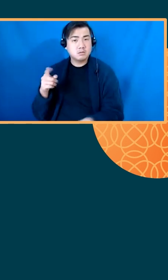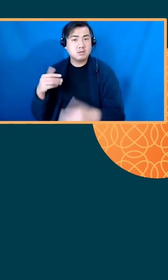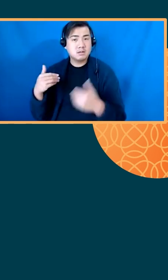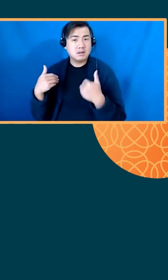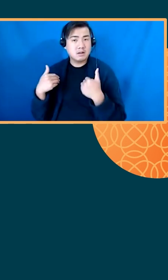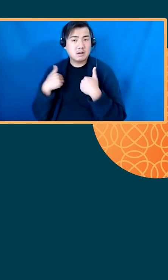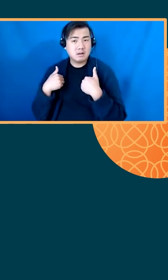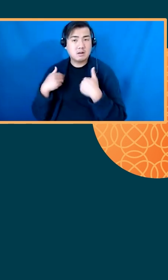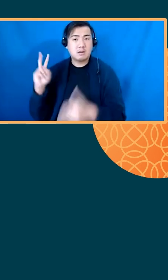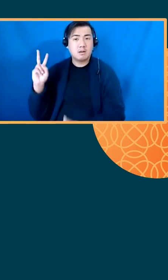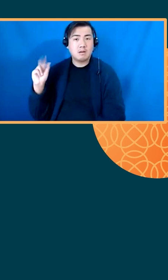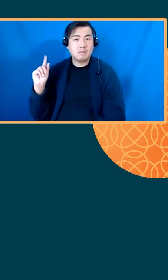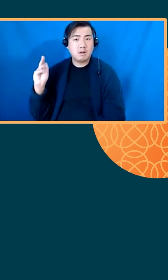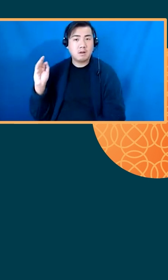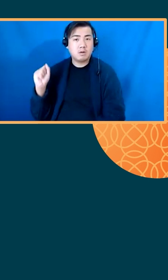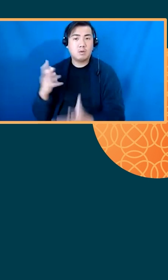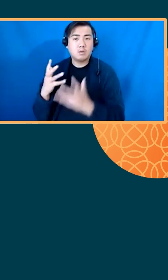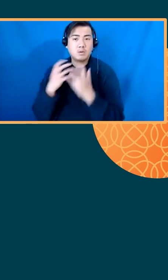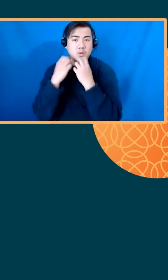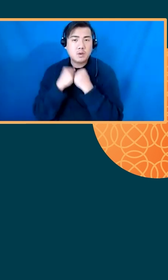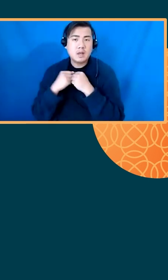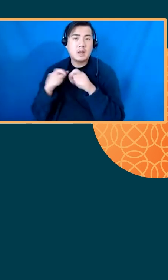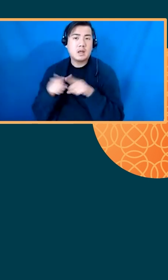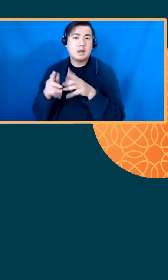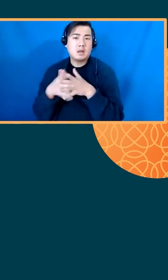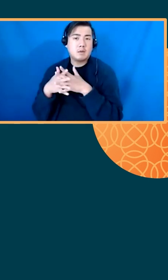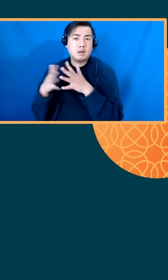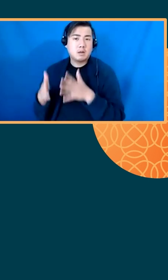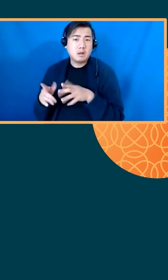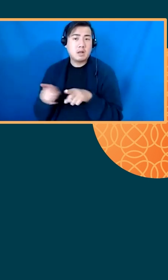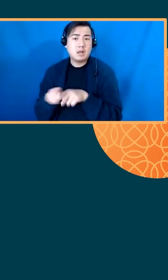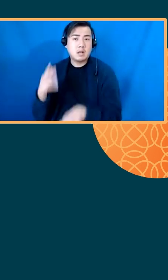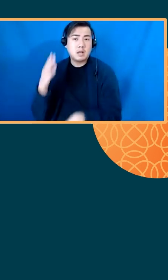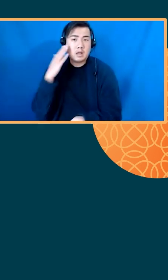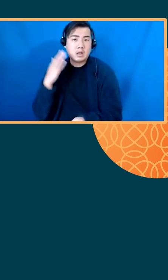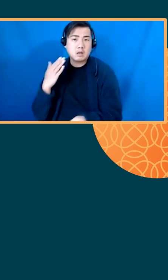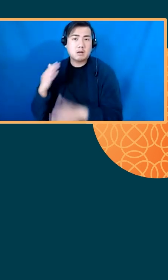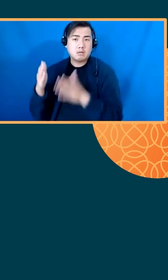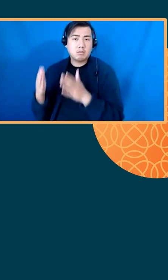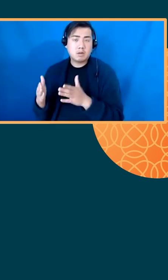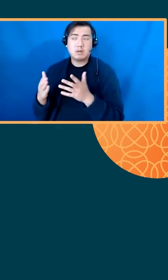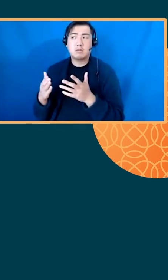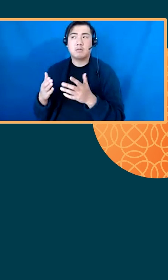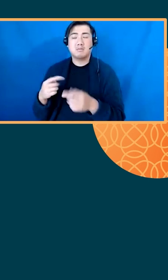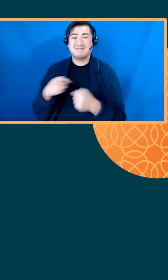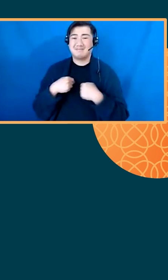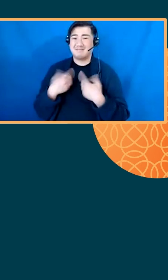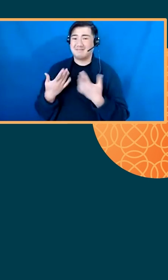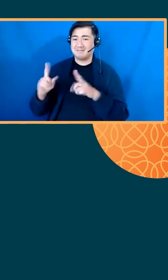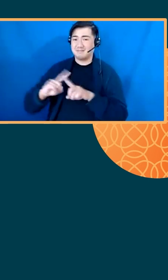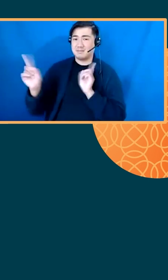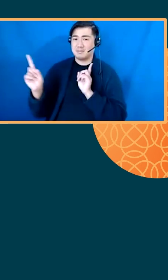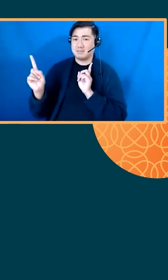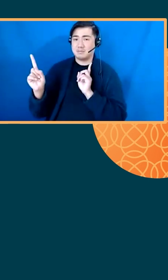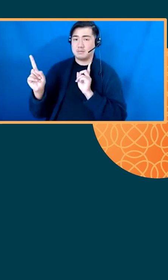an immigrant, being Asian, that are not my values. And I might disagree with some of them, but it doesn't make